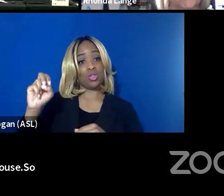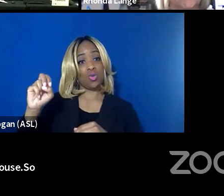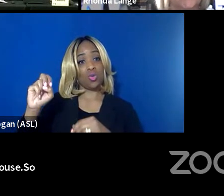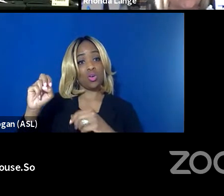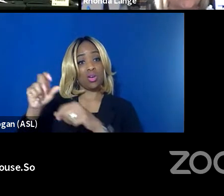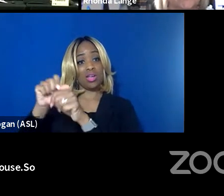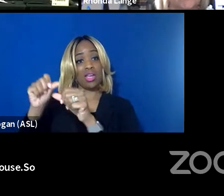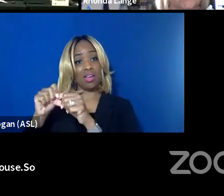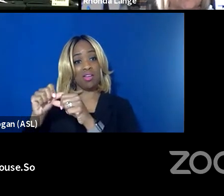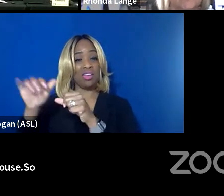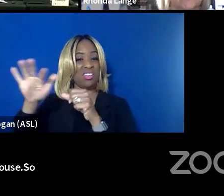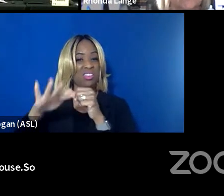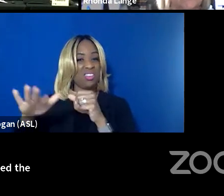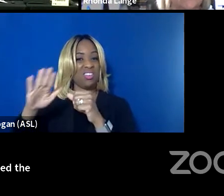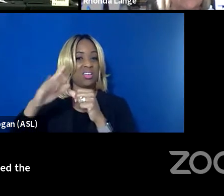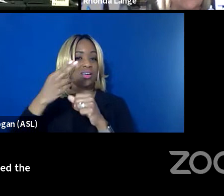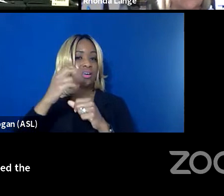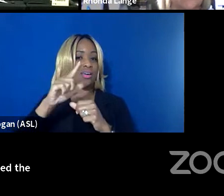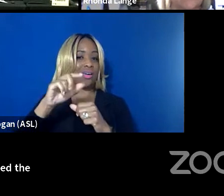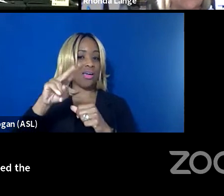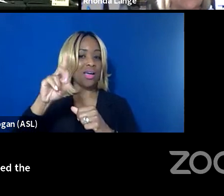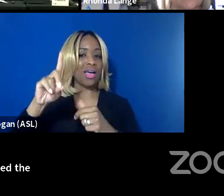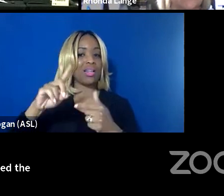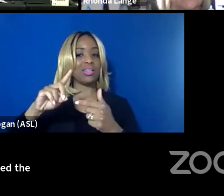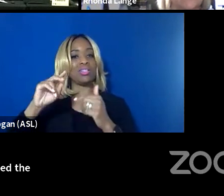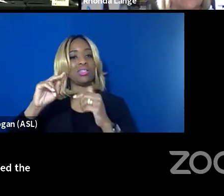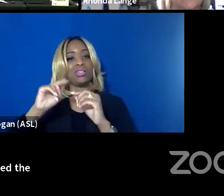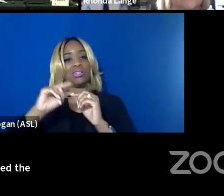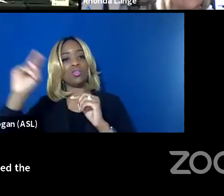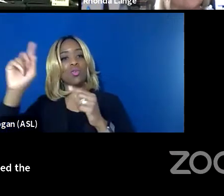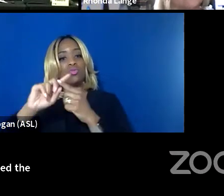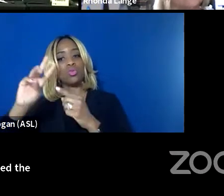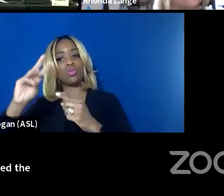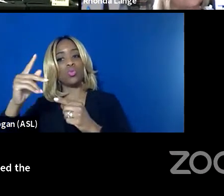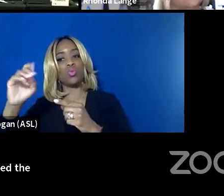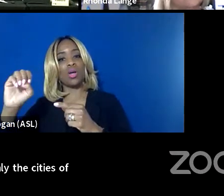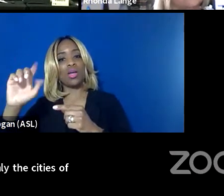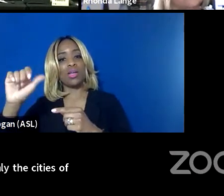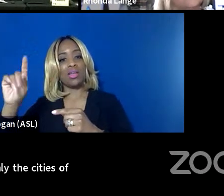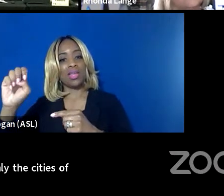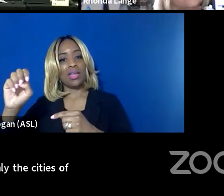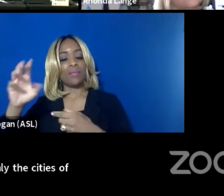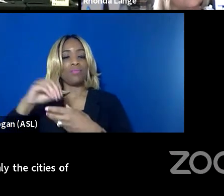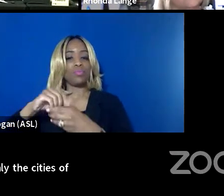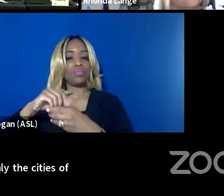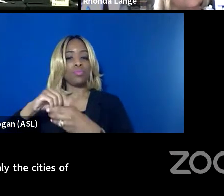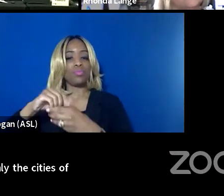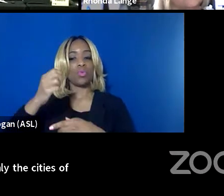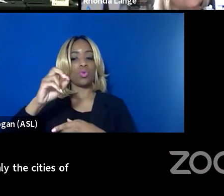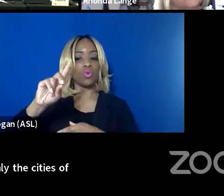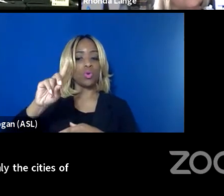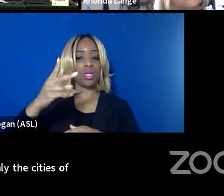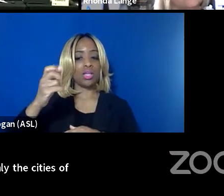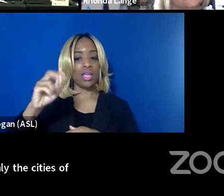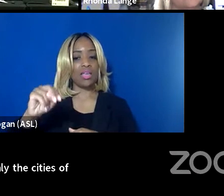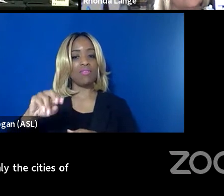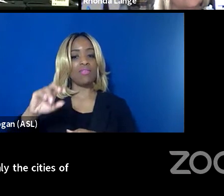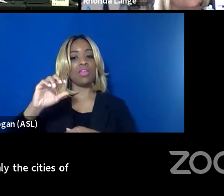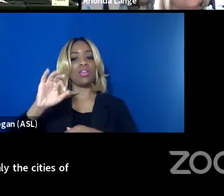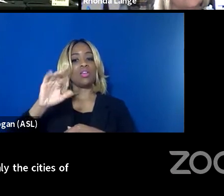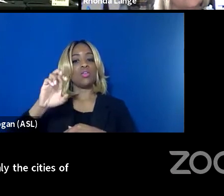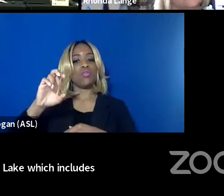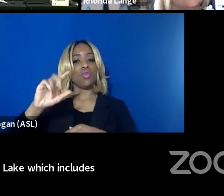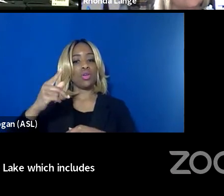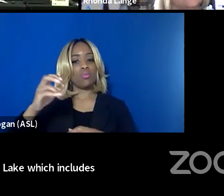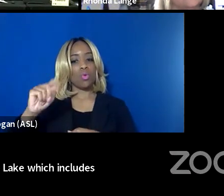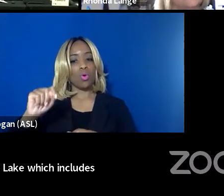area from roughly the cities of Holland, Zeeland, north to White Lake, which would include Grand Haven, Spring Lake, Fruitport, Norton Shores,